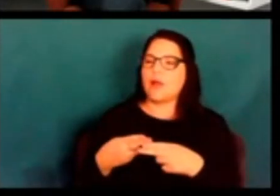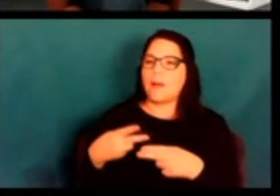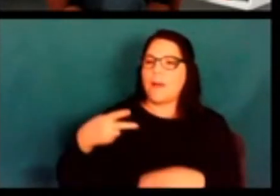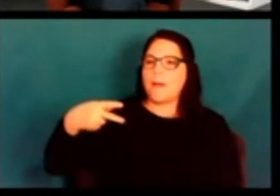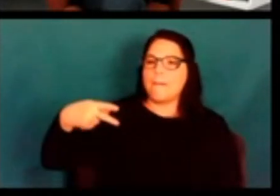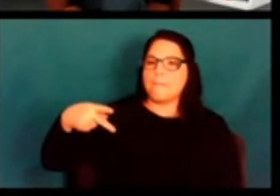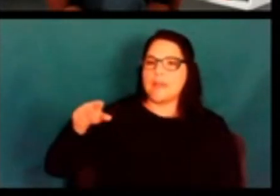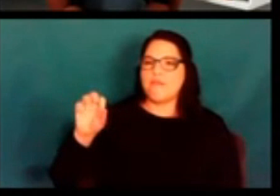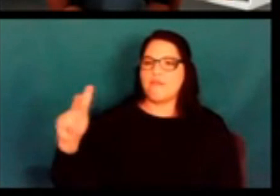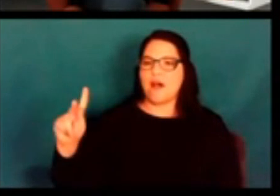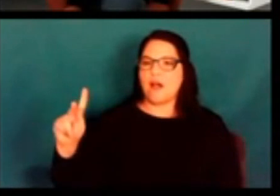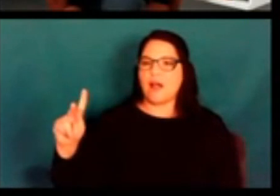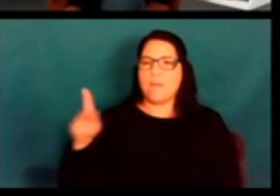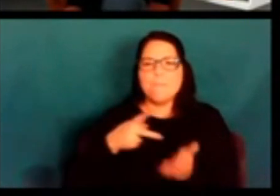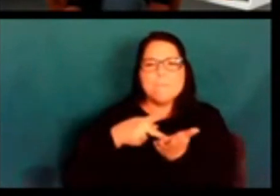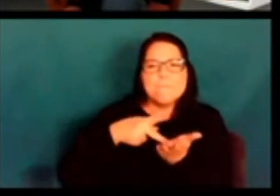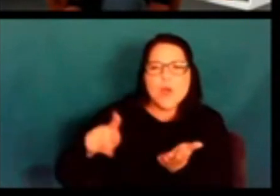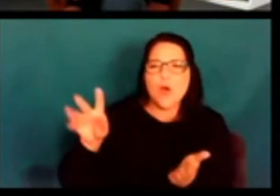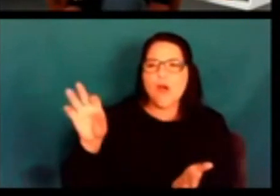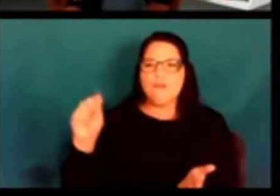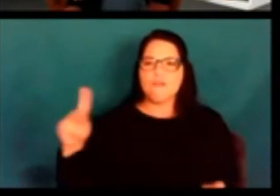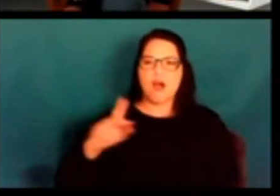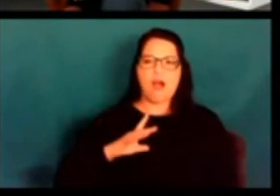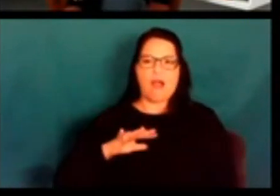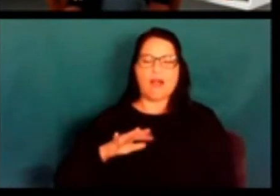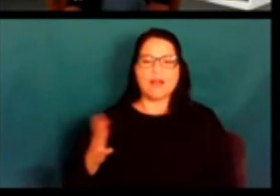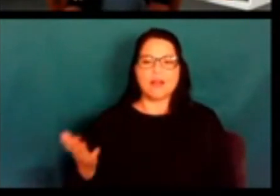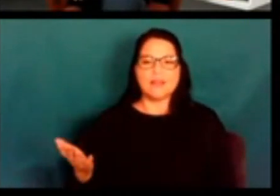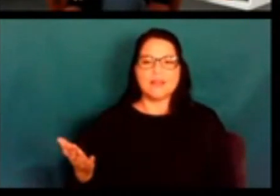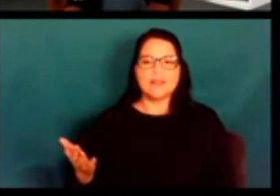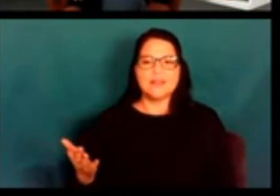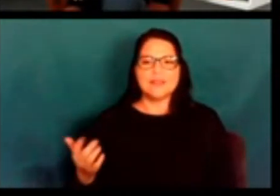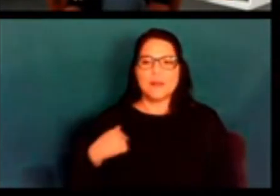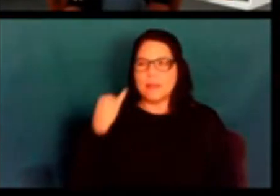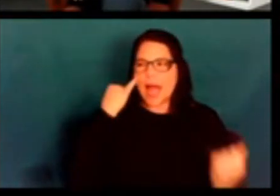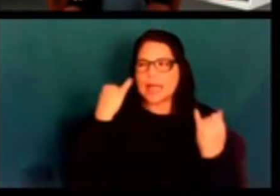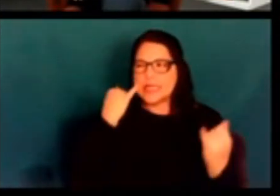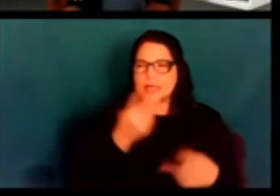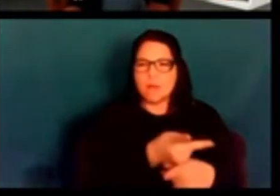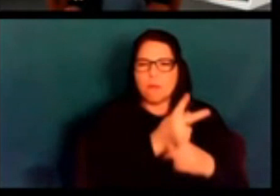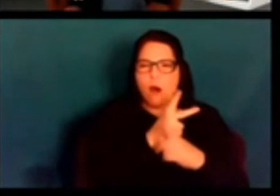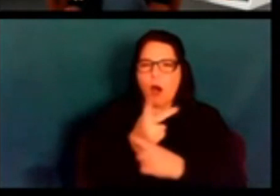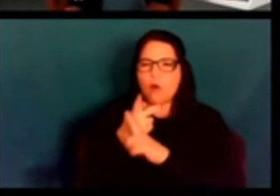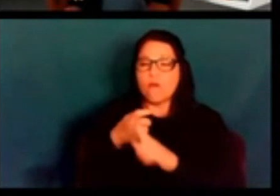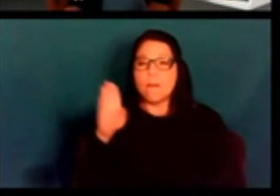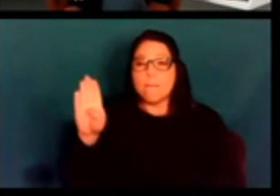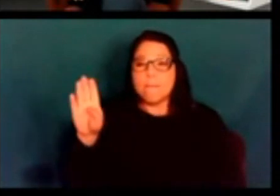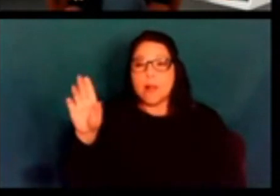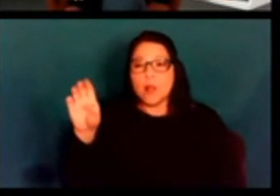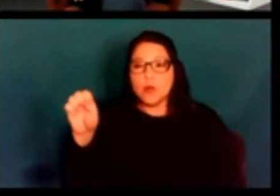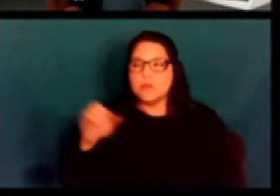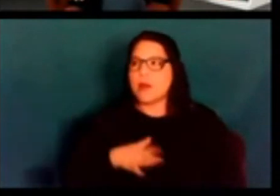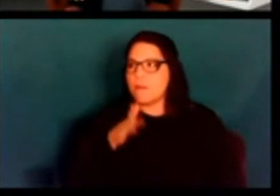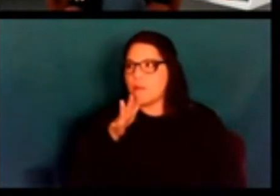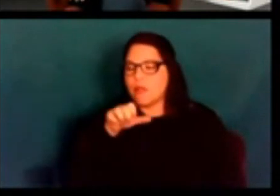P-Funk, pure funk. I mean, I took ideas from the blues, which my mother was